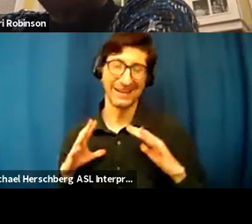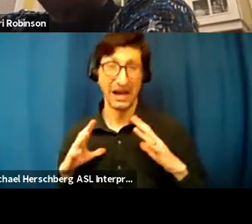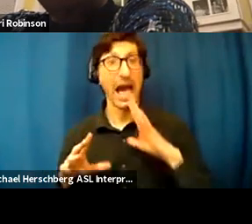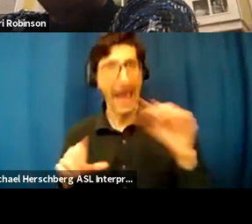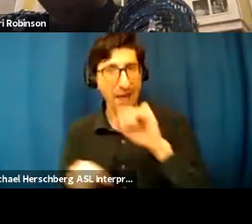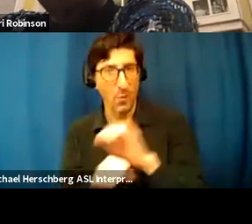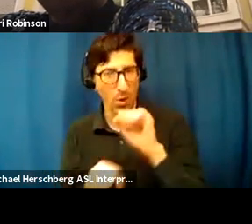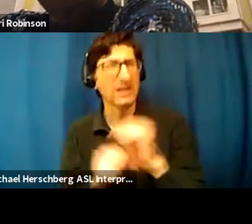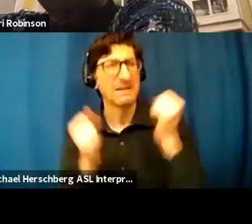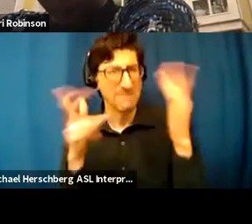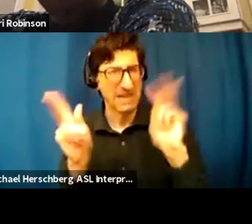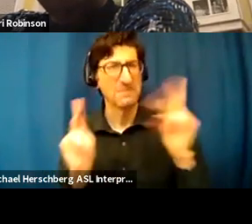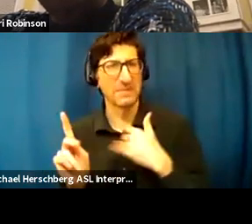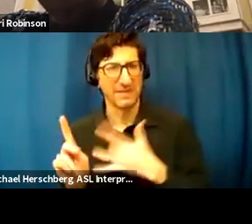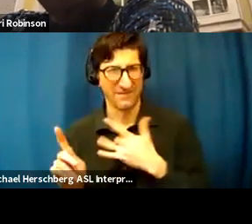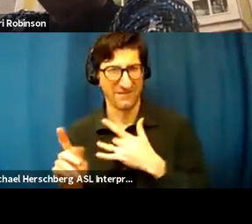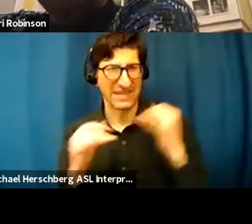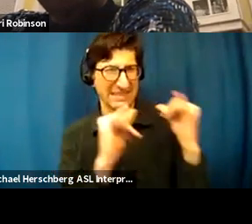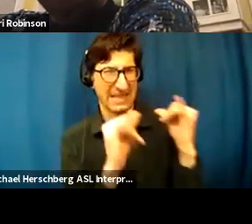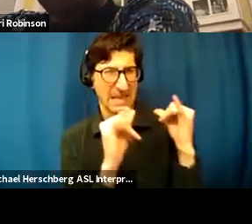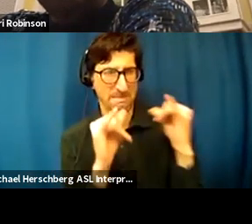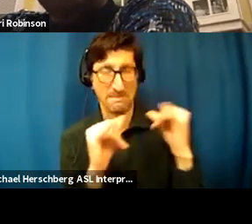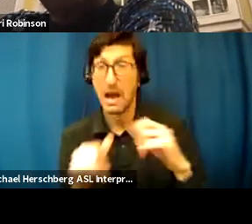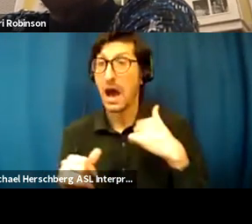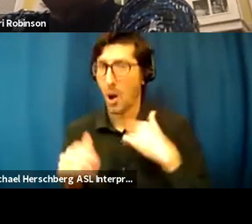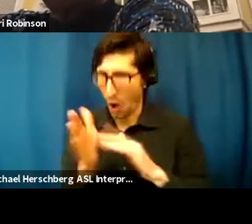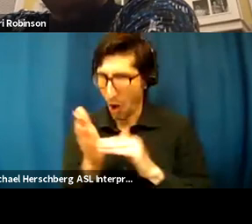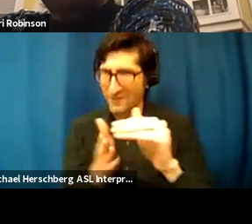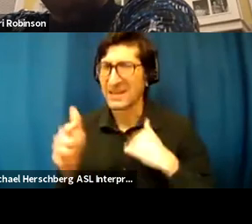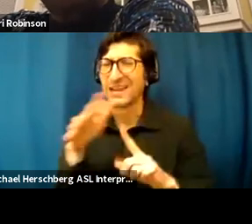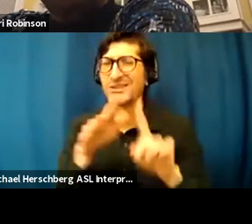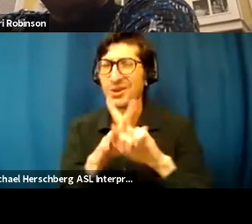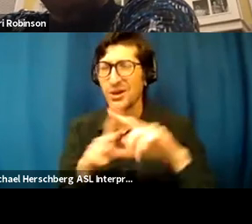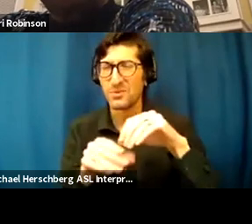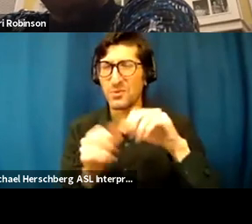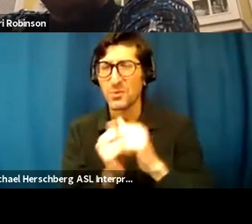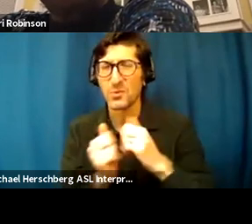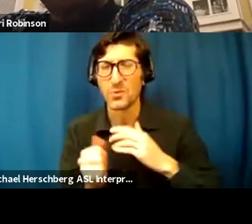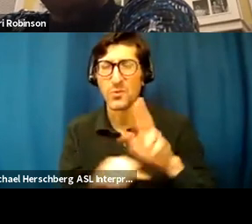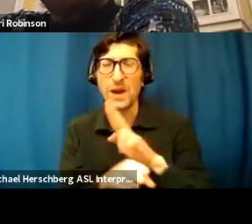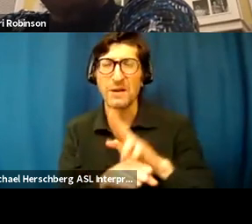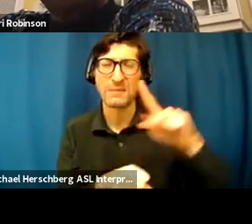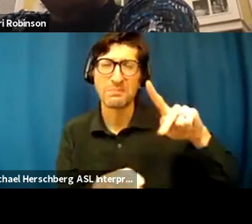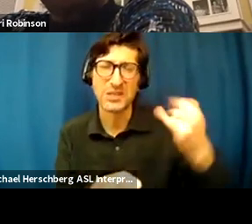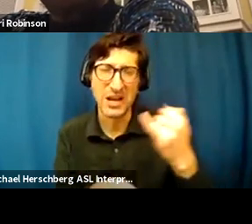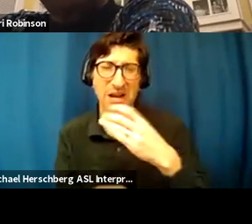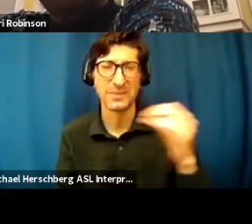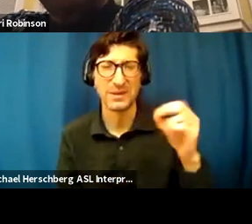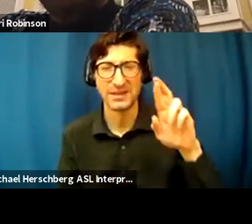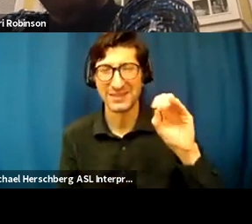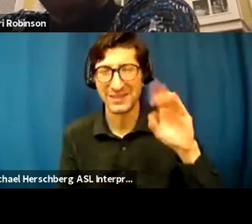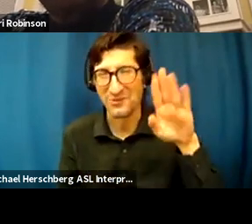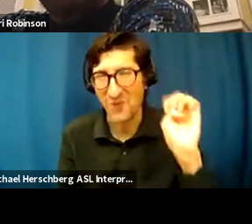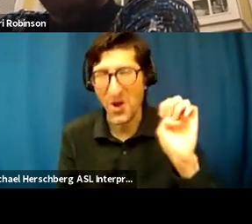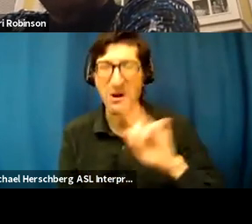go there in, you know, with my pajamas and my robe and probably like my bonnet. I'm like, all right, then let's get to work. Like, come on, guys, let's get to work.